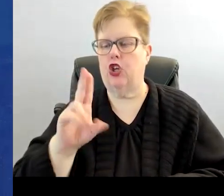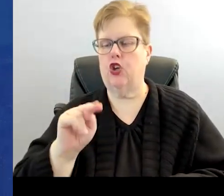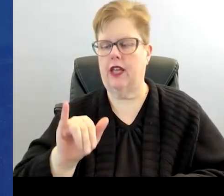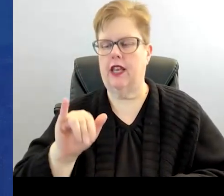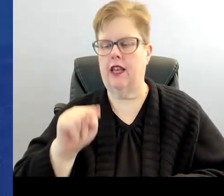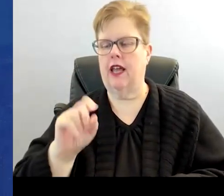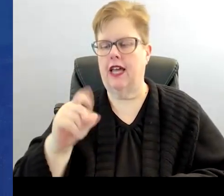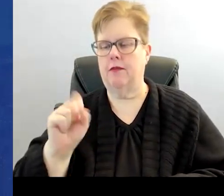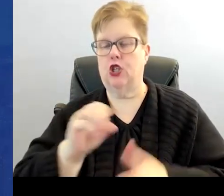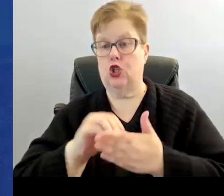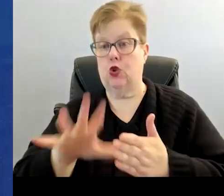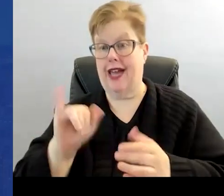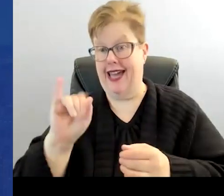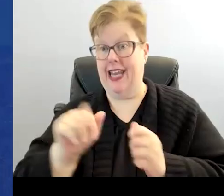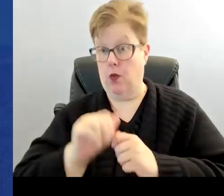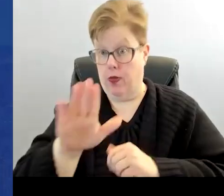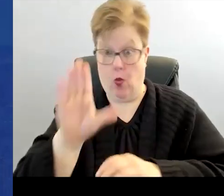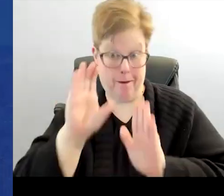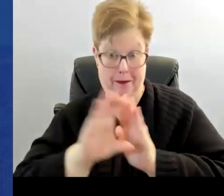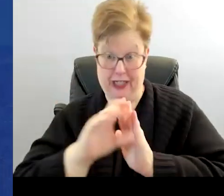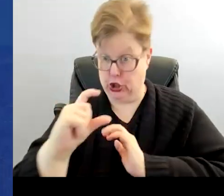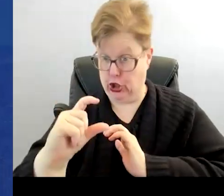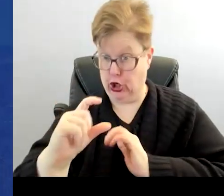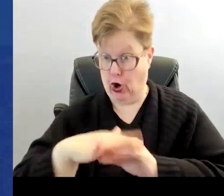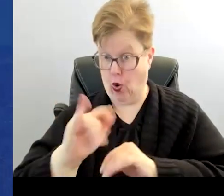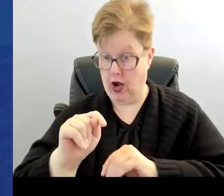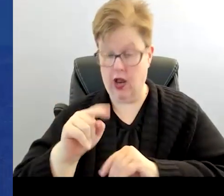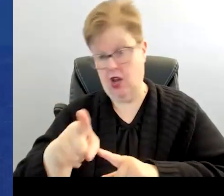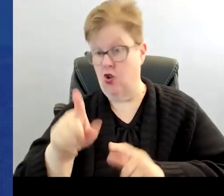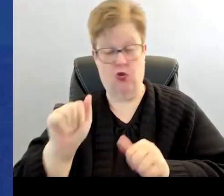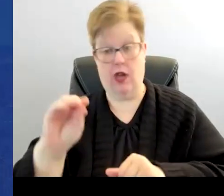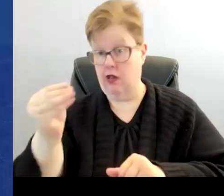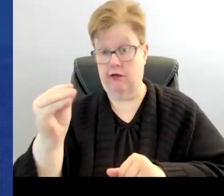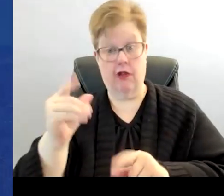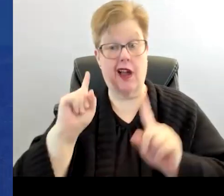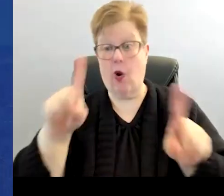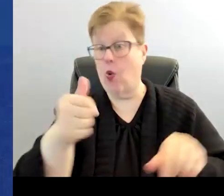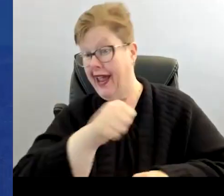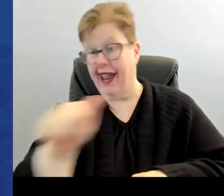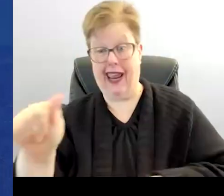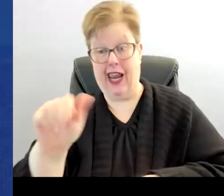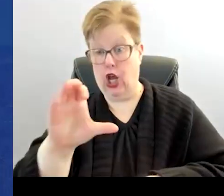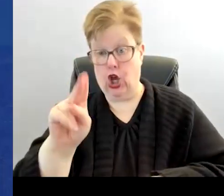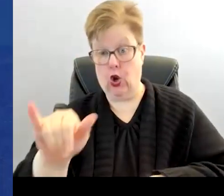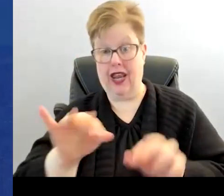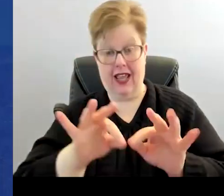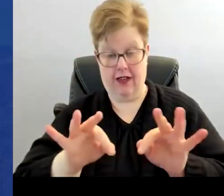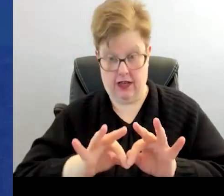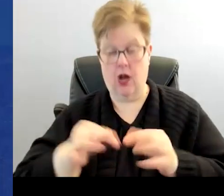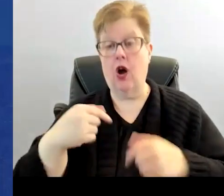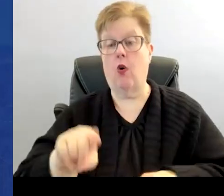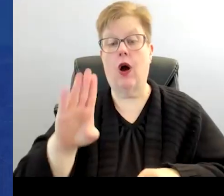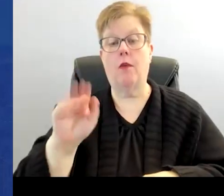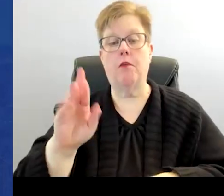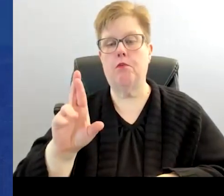student ID with your picture on it, you have access to basically all of the CUNY facilities. While the Baruch Library is